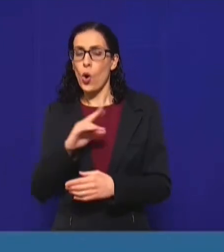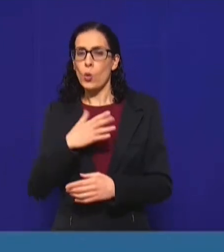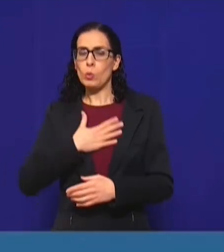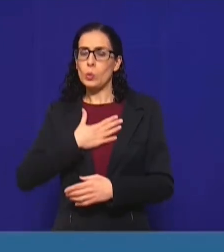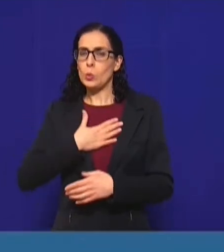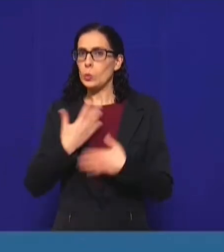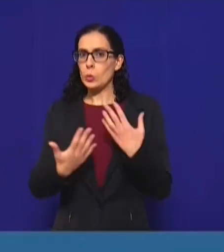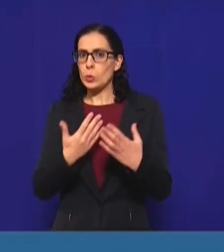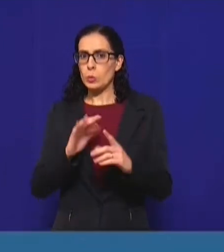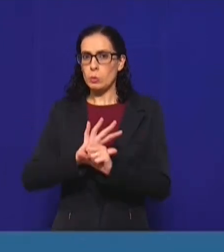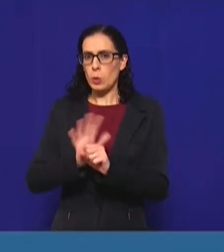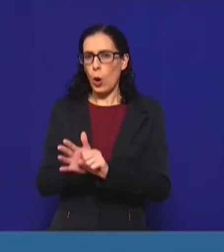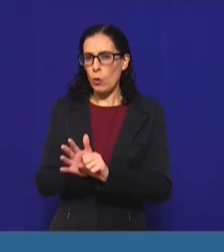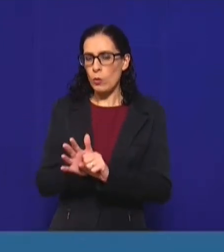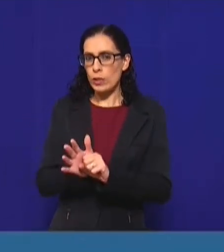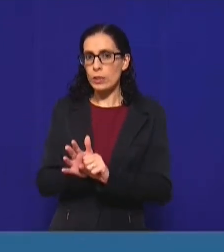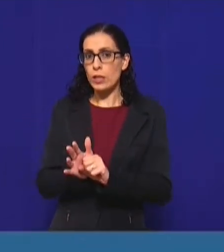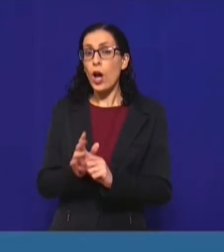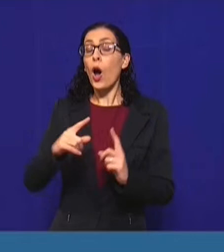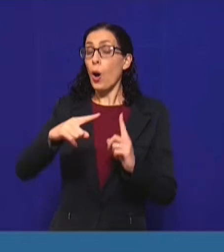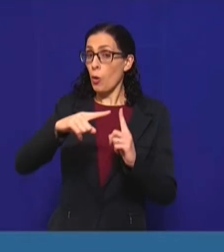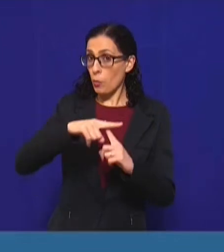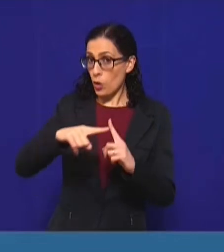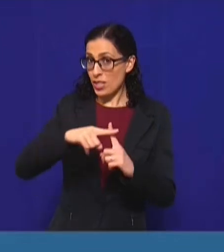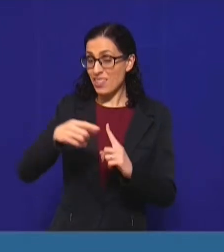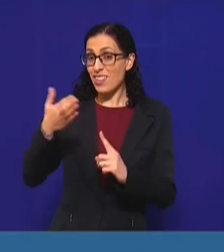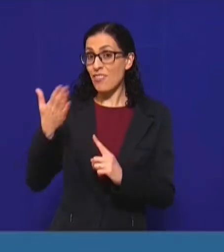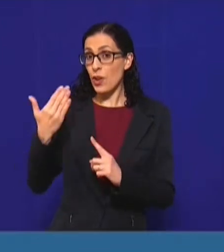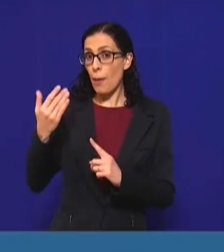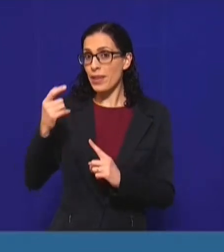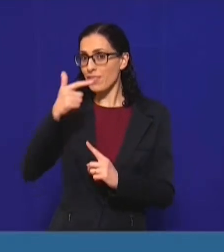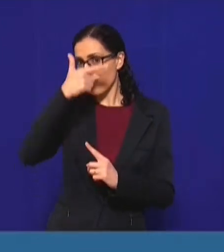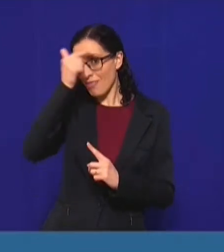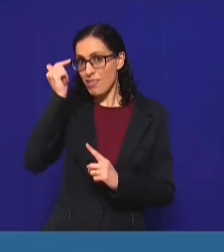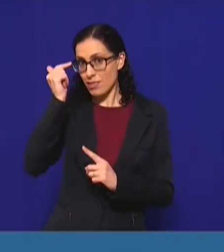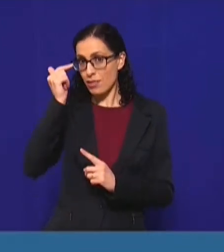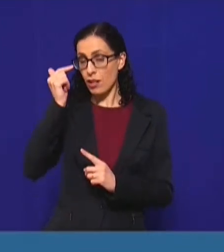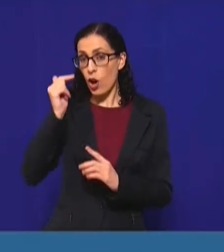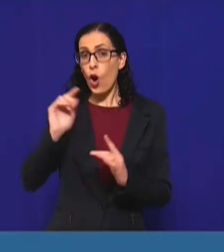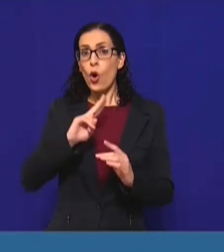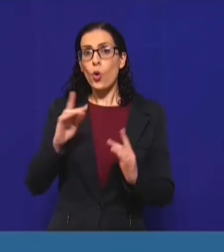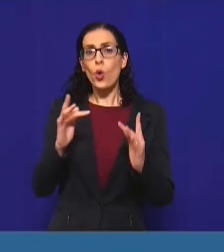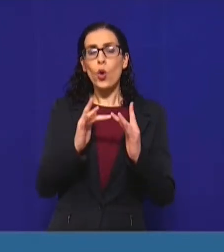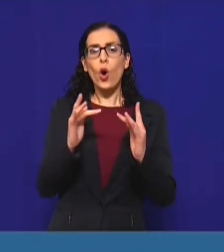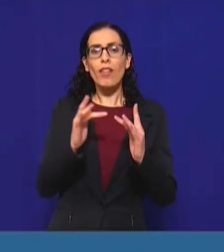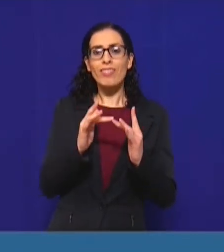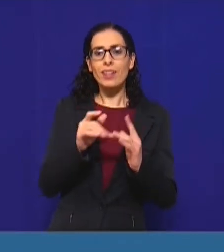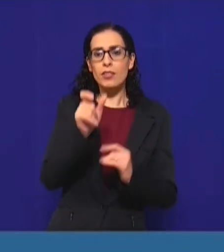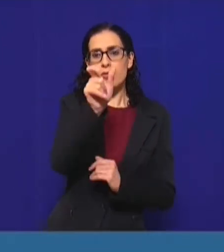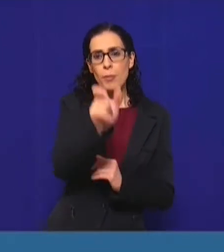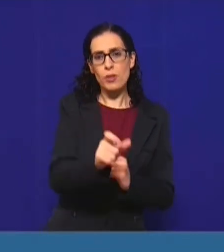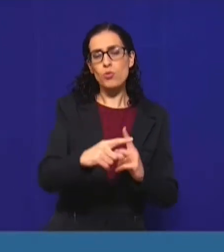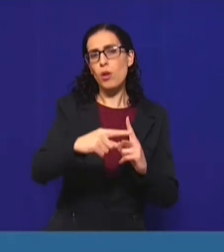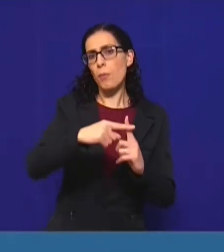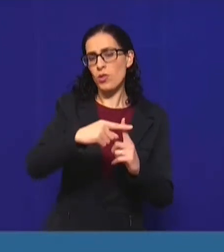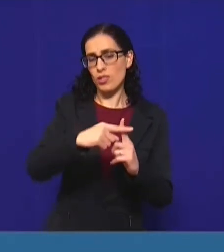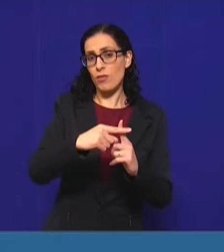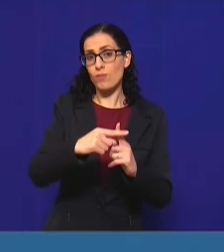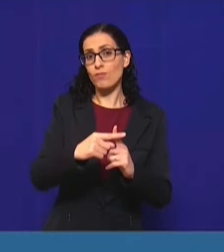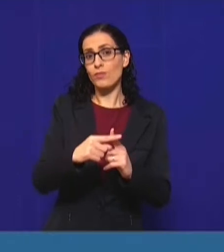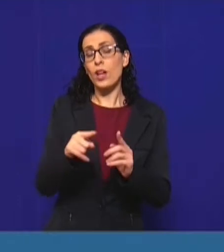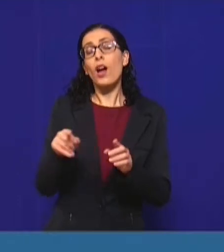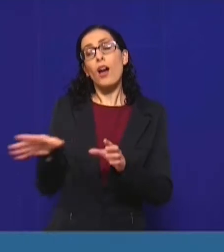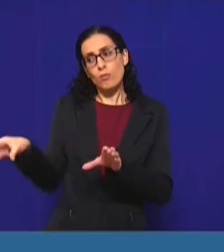jew inkella jkunu persuni li ġew pożittivi bir-rapid test li kienu close contact ta' persuna li huwa pożittiv,